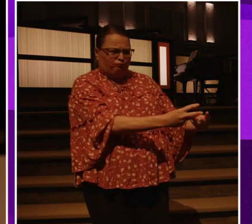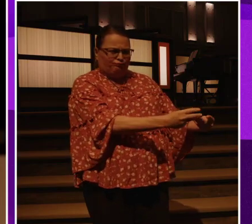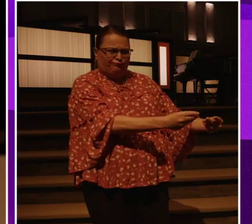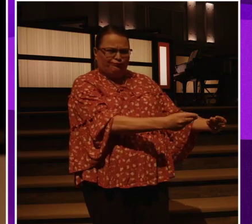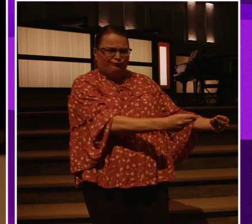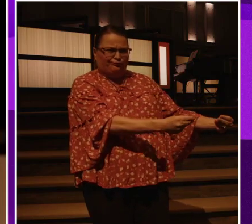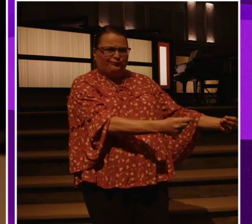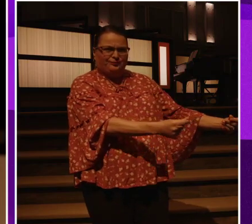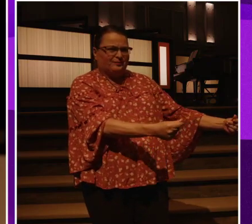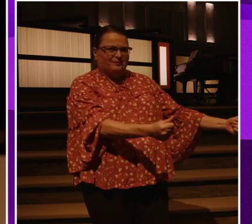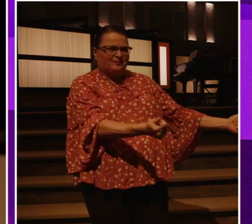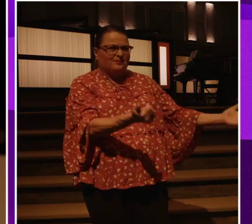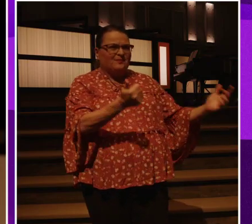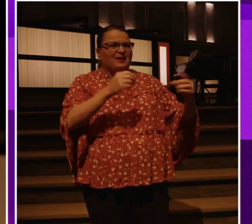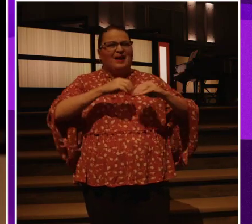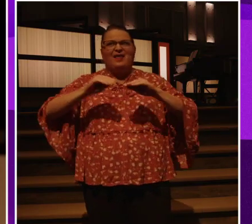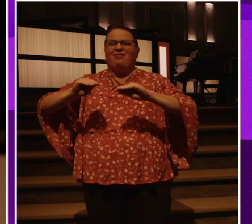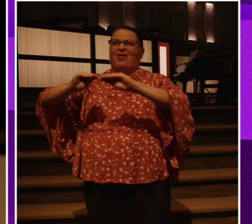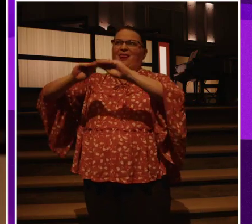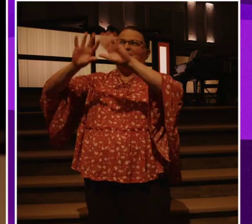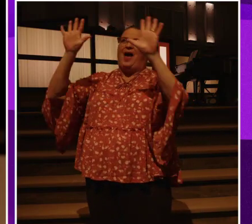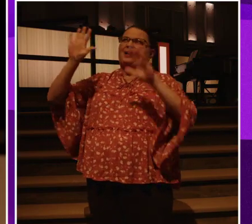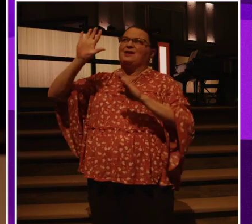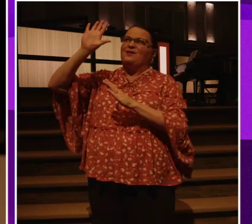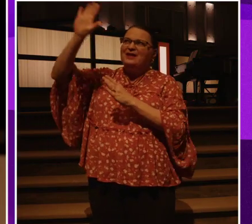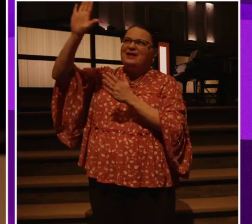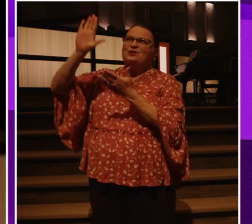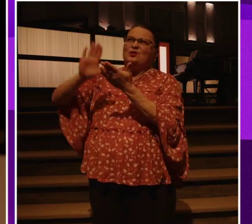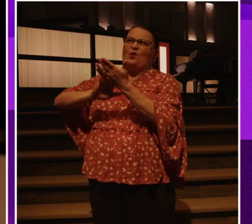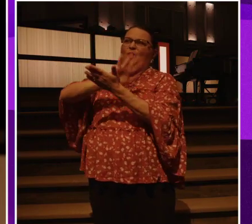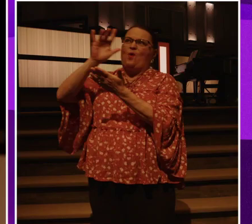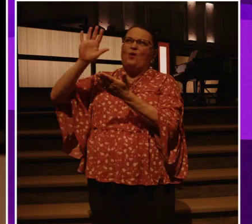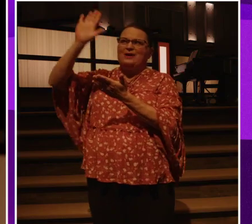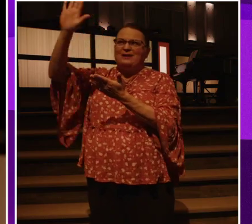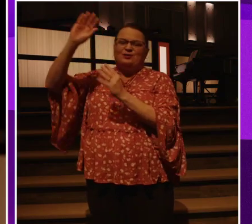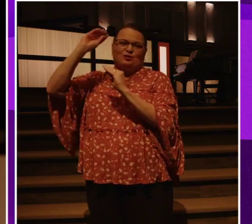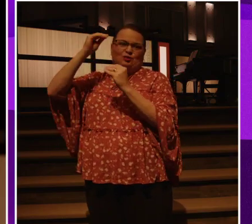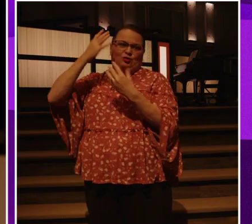in the light of His glory and grace.